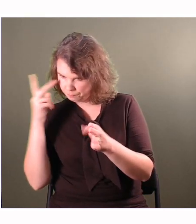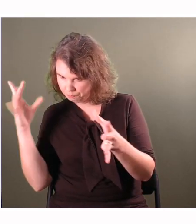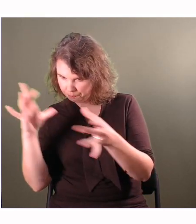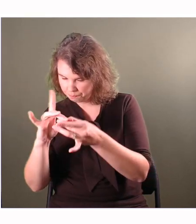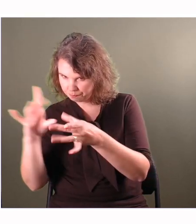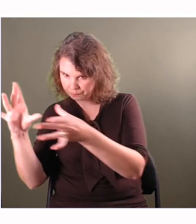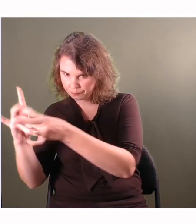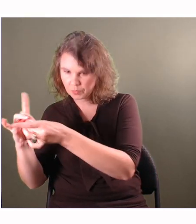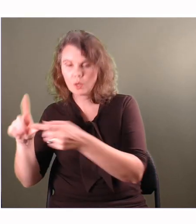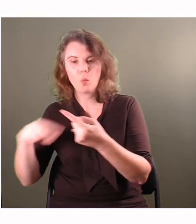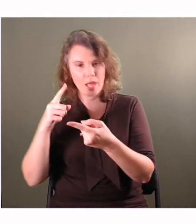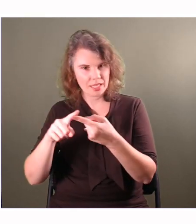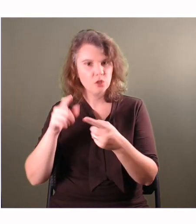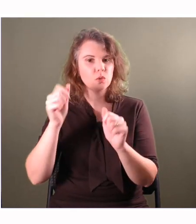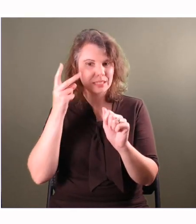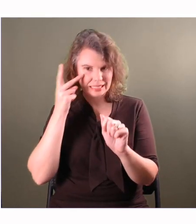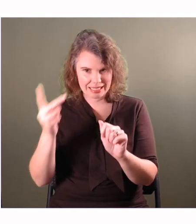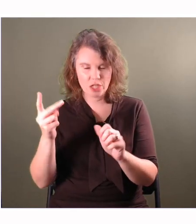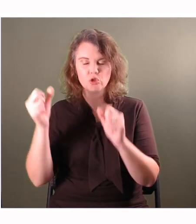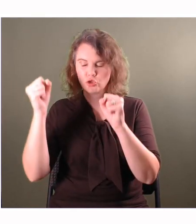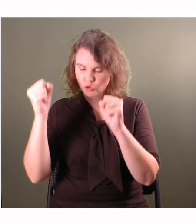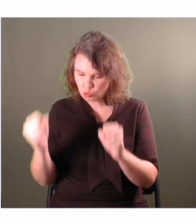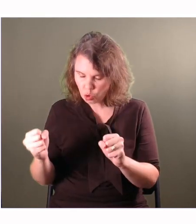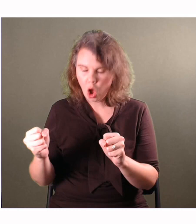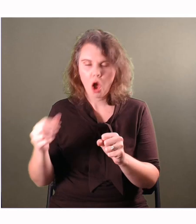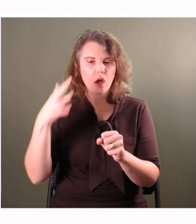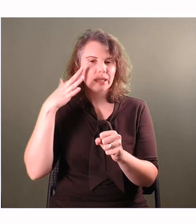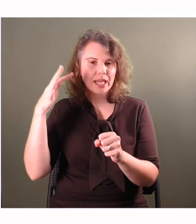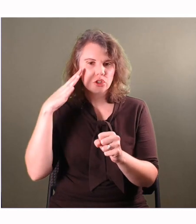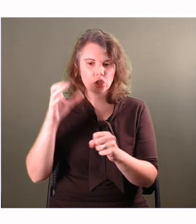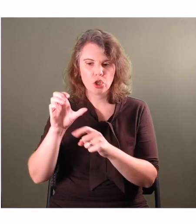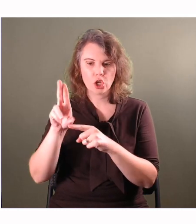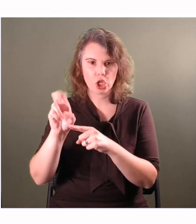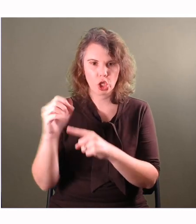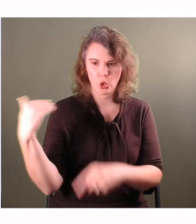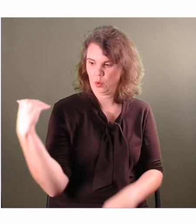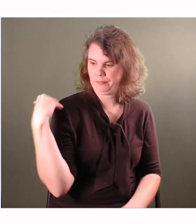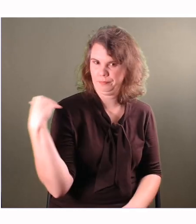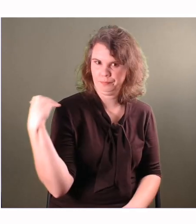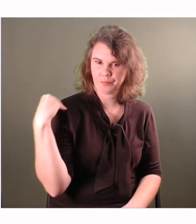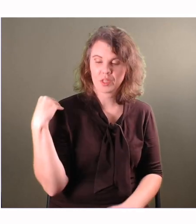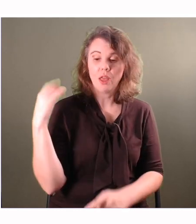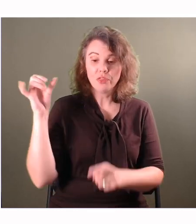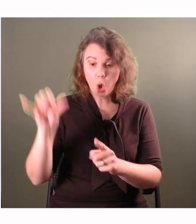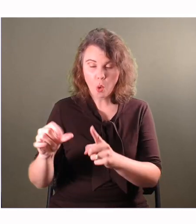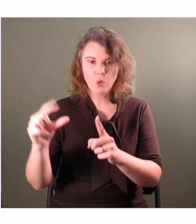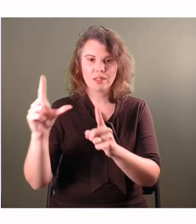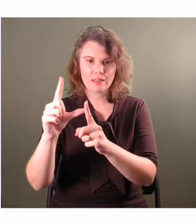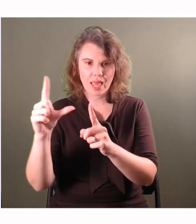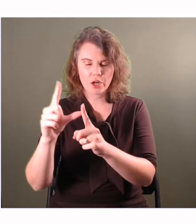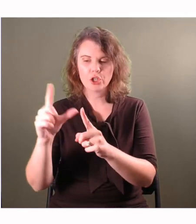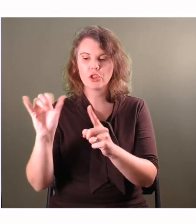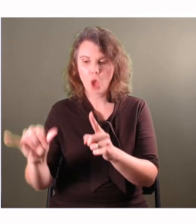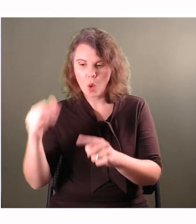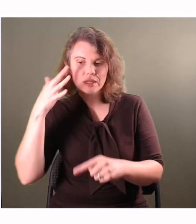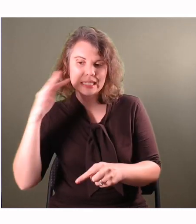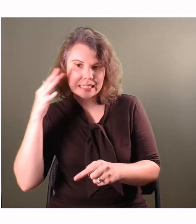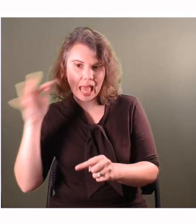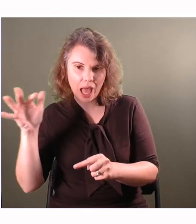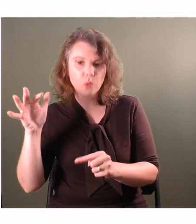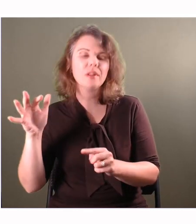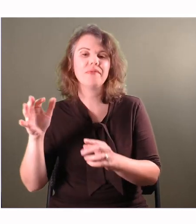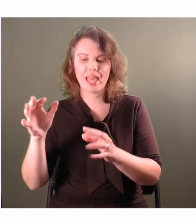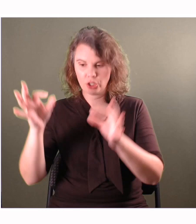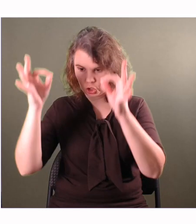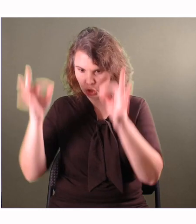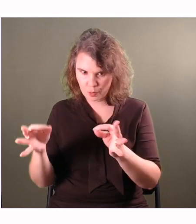weights. And what you see is that there are strong lexical cues. It's the words and syllables that you're intending that